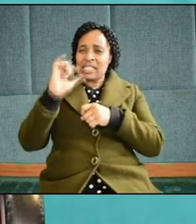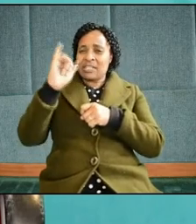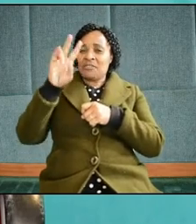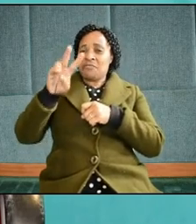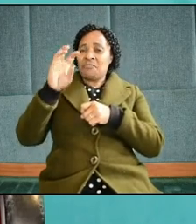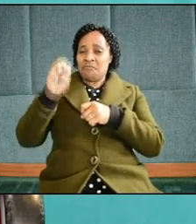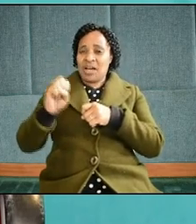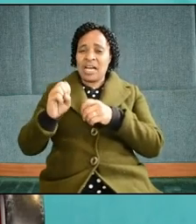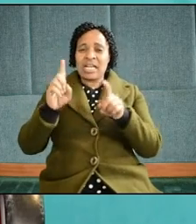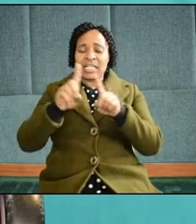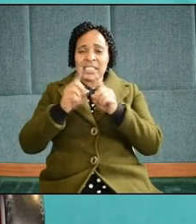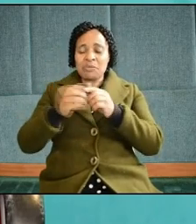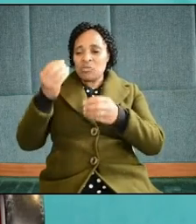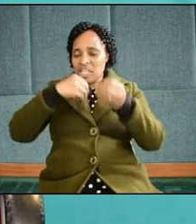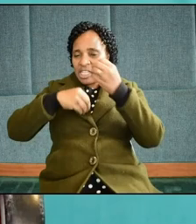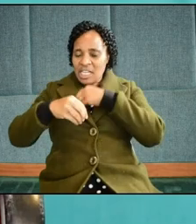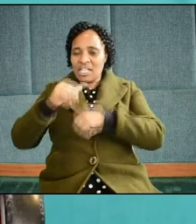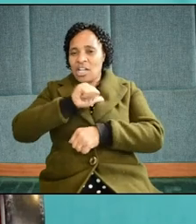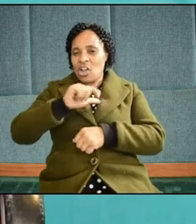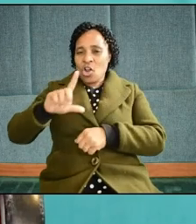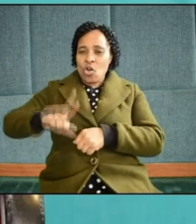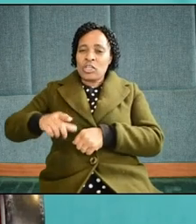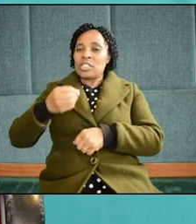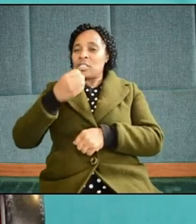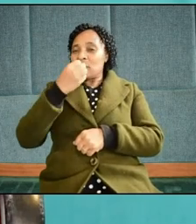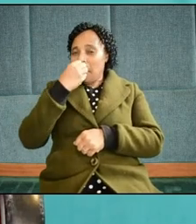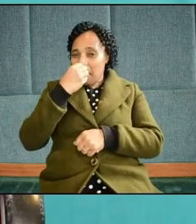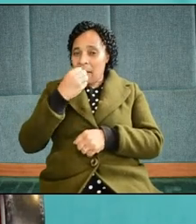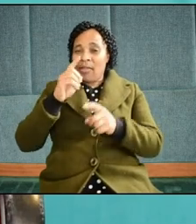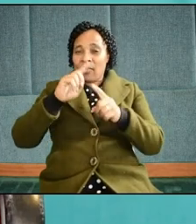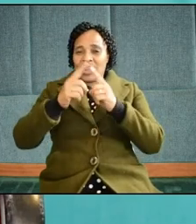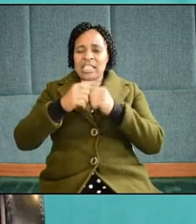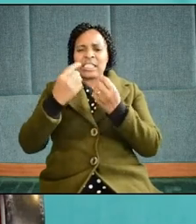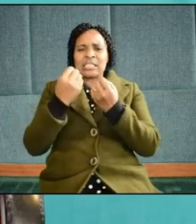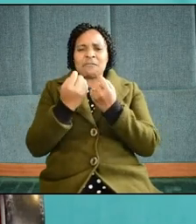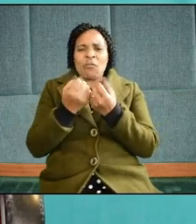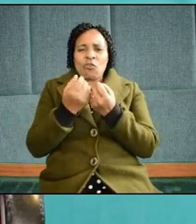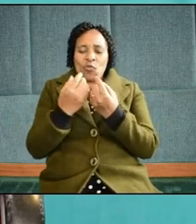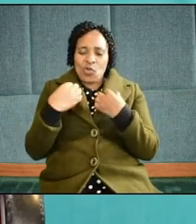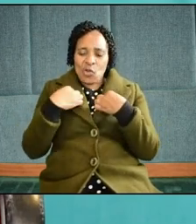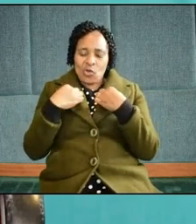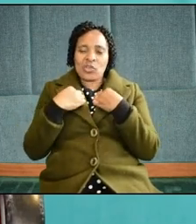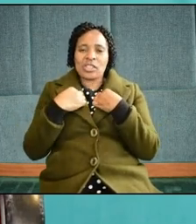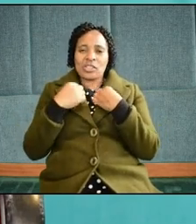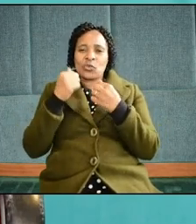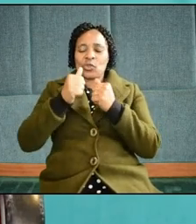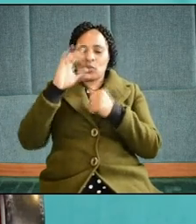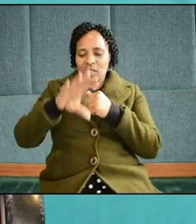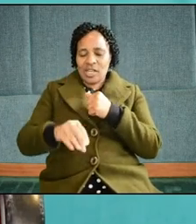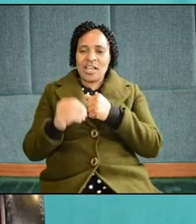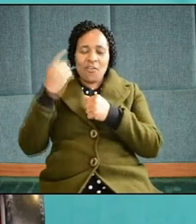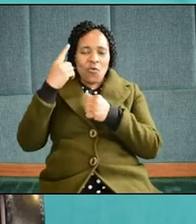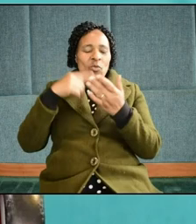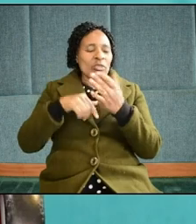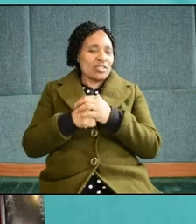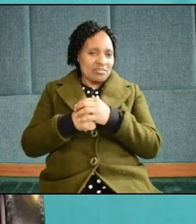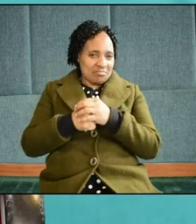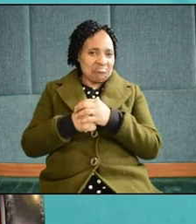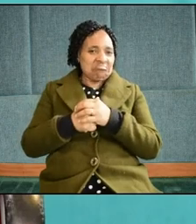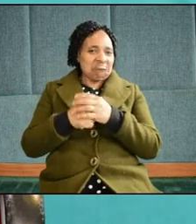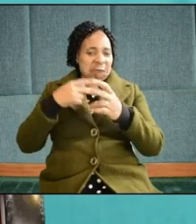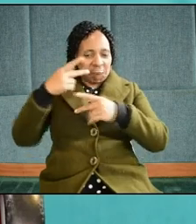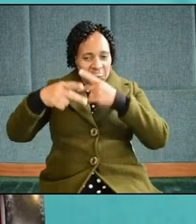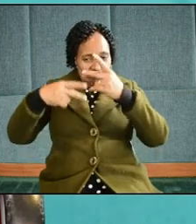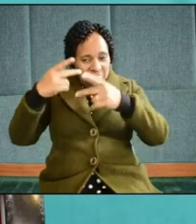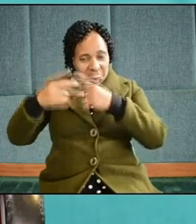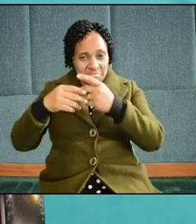just eaten the Passover. And of course, they had just some few clothes, that would take them for, you know, the